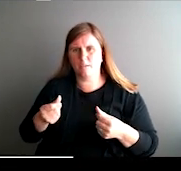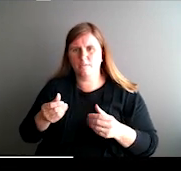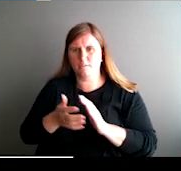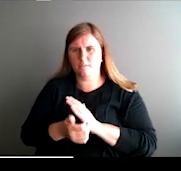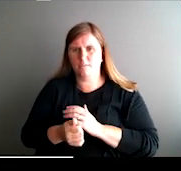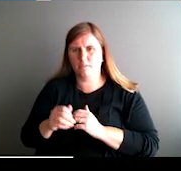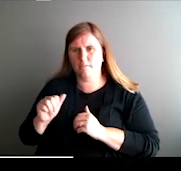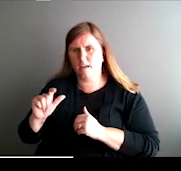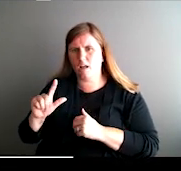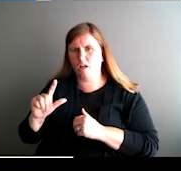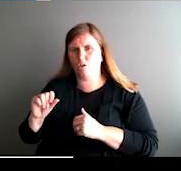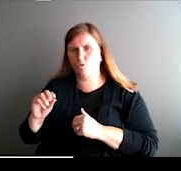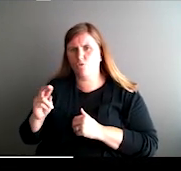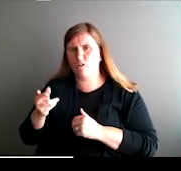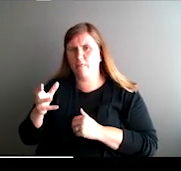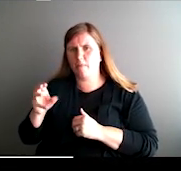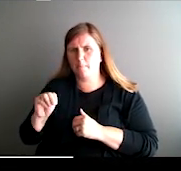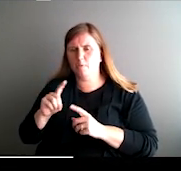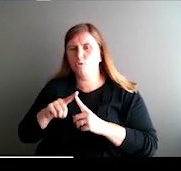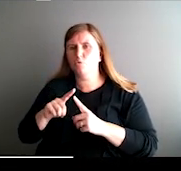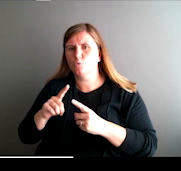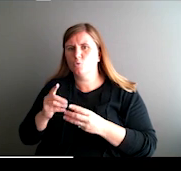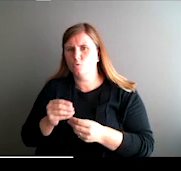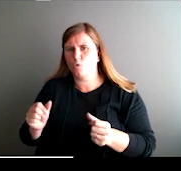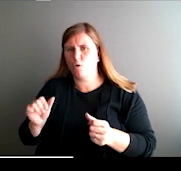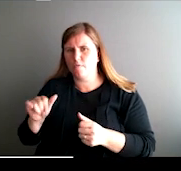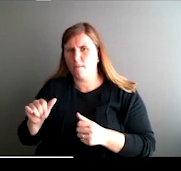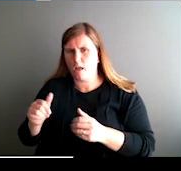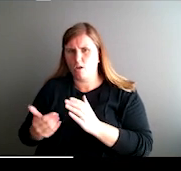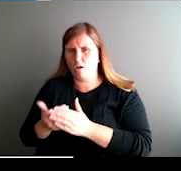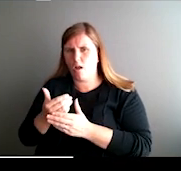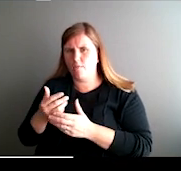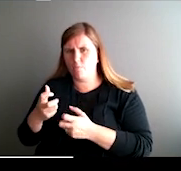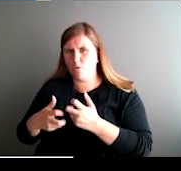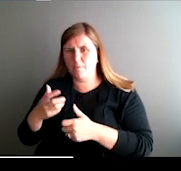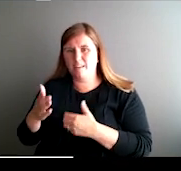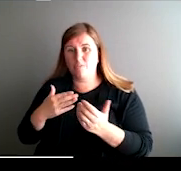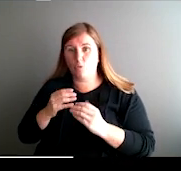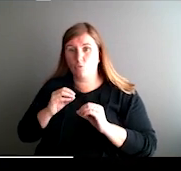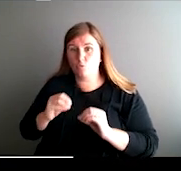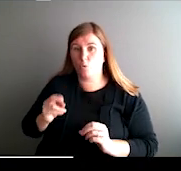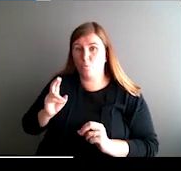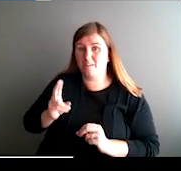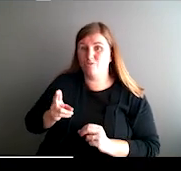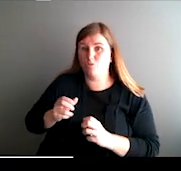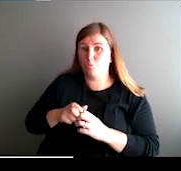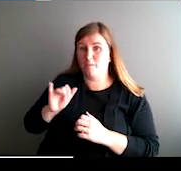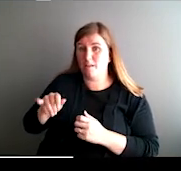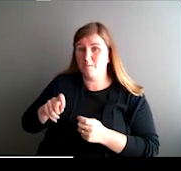the algorithm, in order to solve that novel problem. Even though there's no history with that